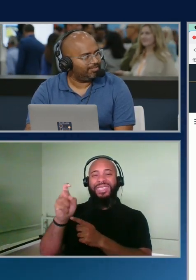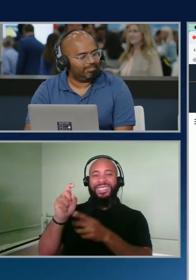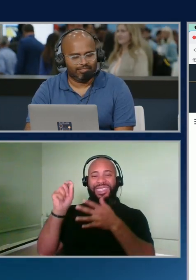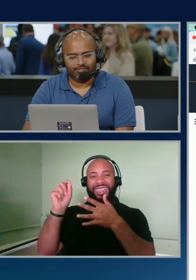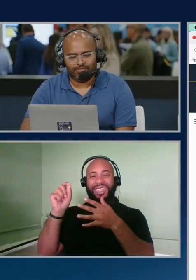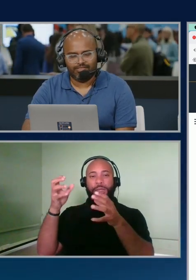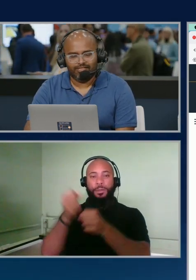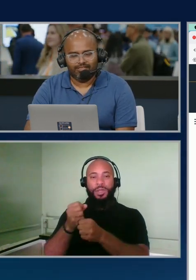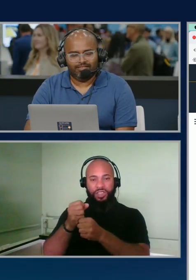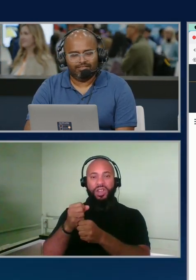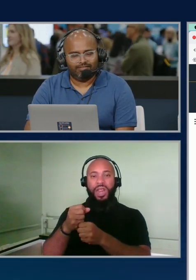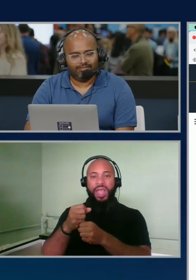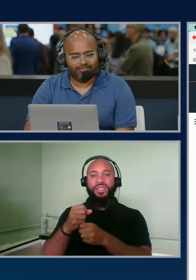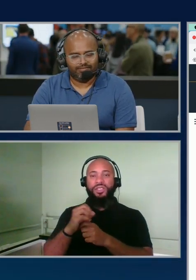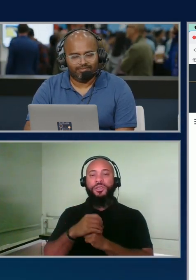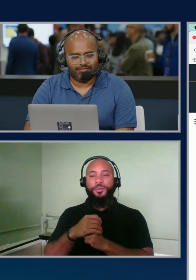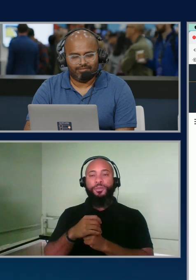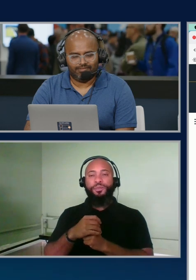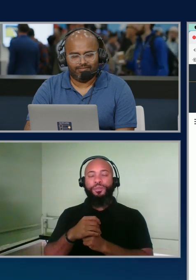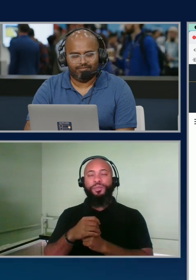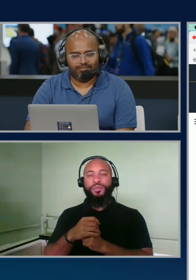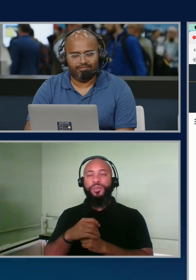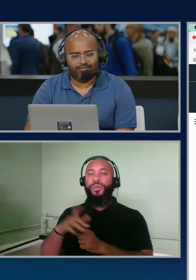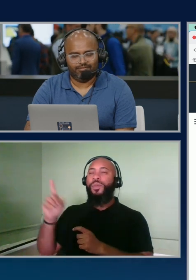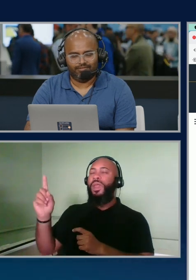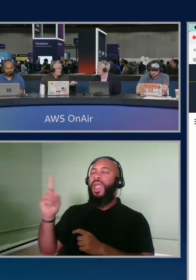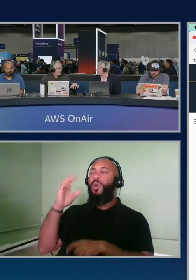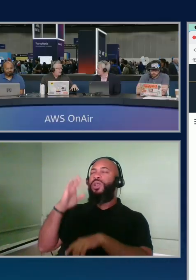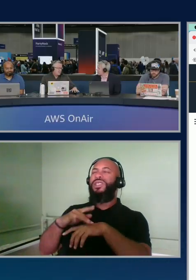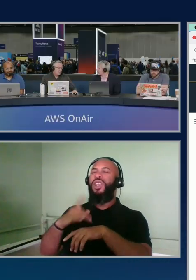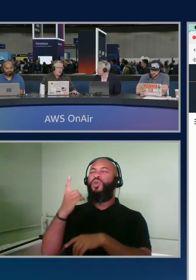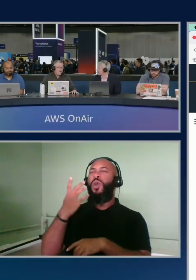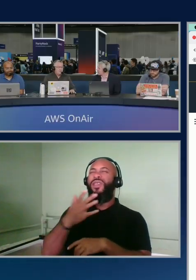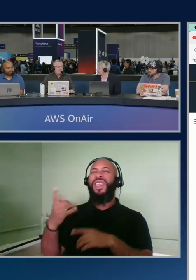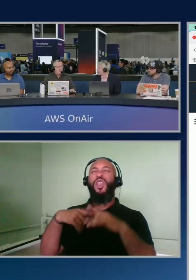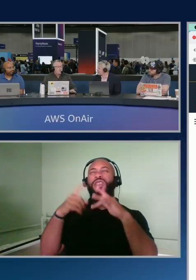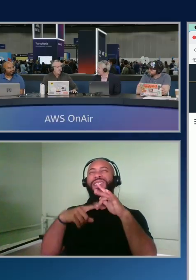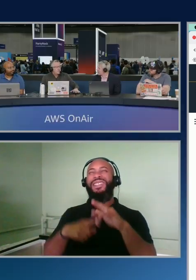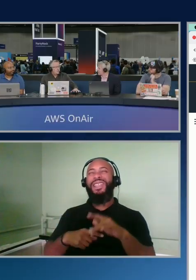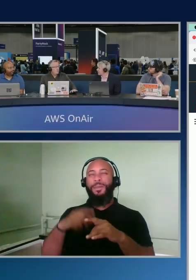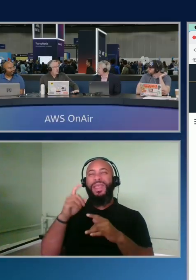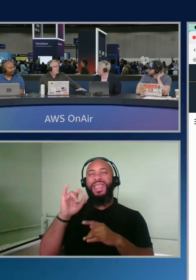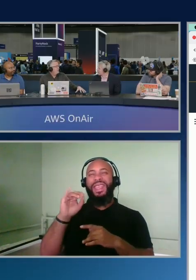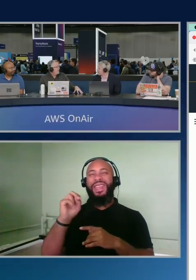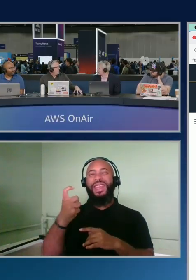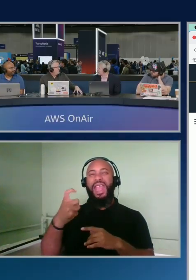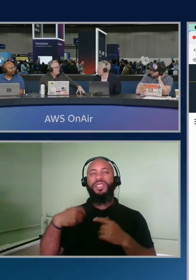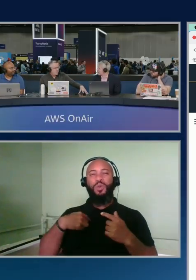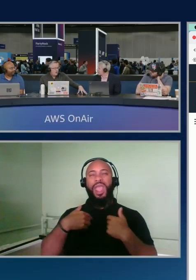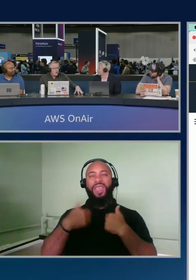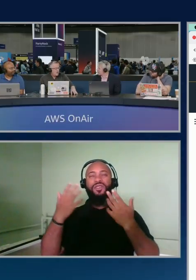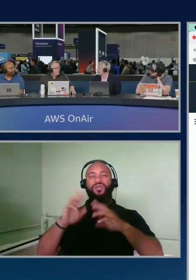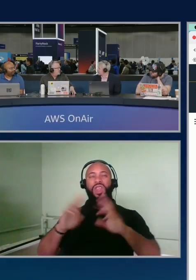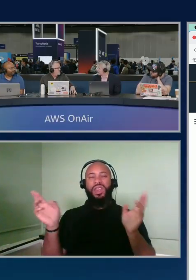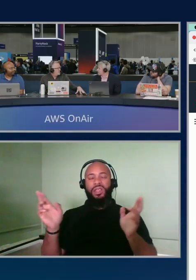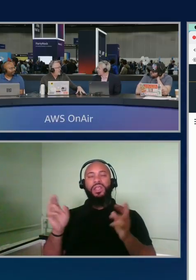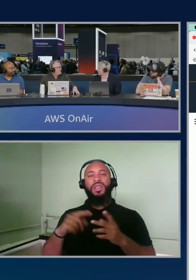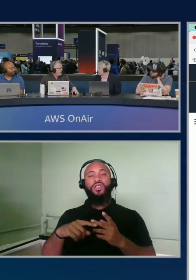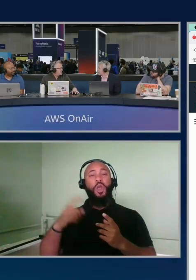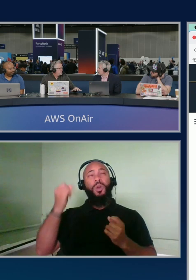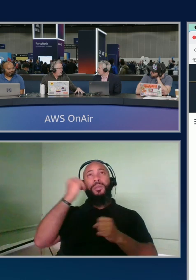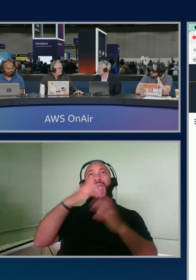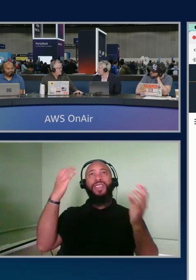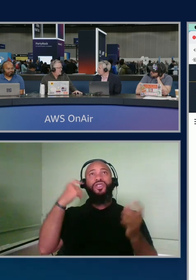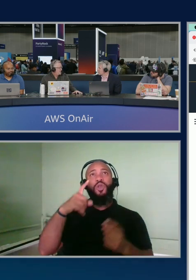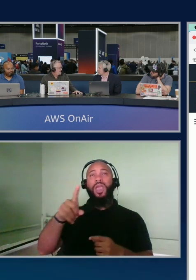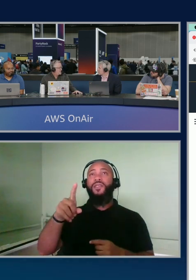lookups and so on. Yeah. And I just want to touch one thing on the skipping indexes that we have. So imagine you have hundreds, if not